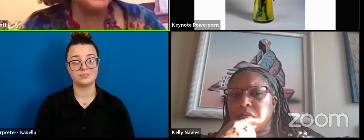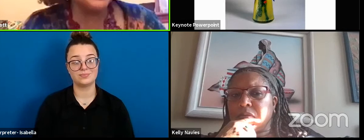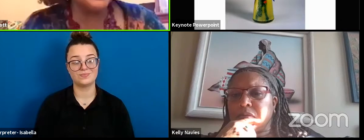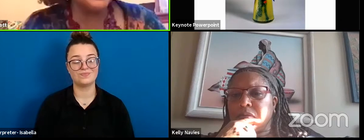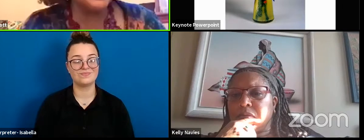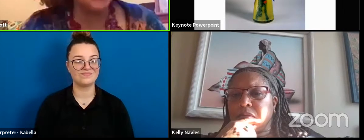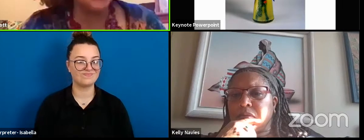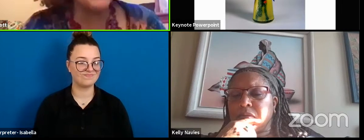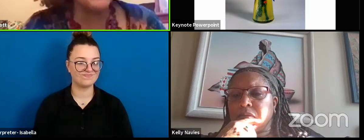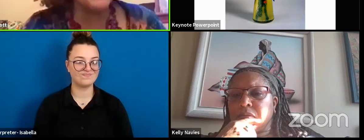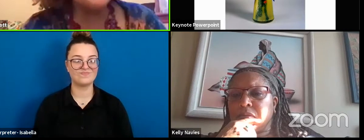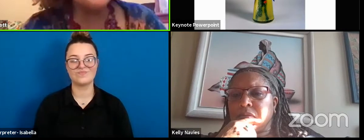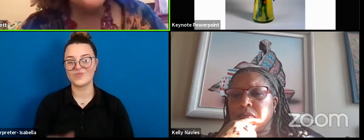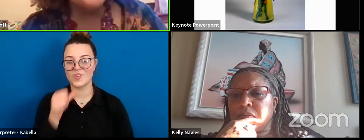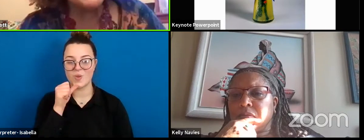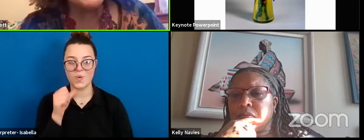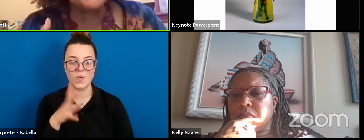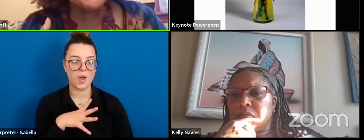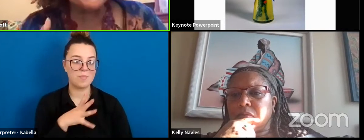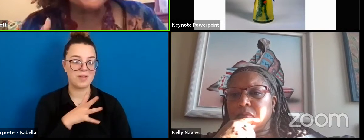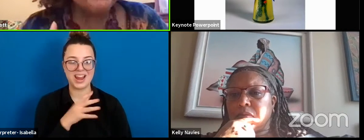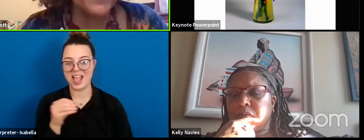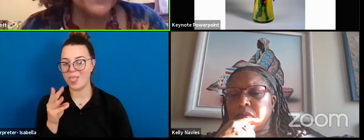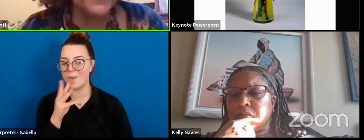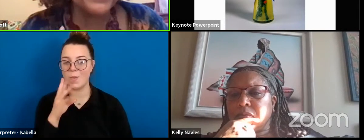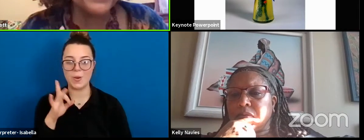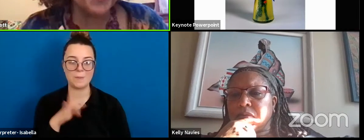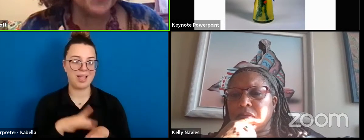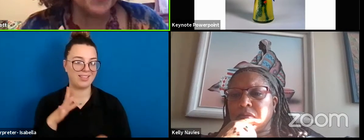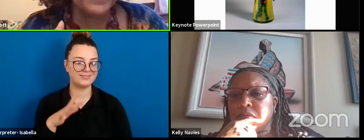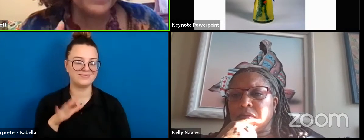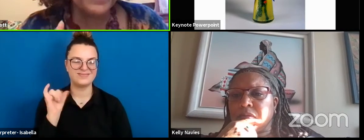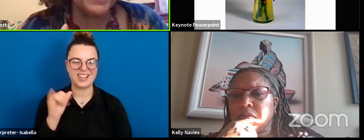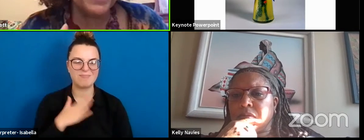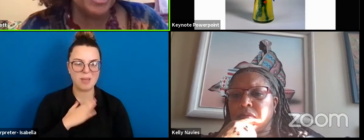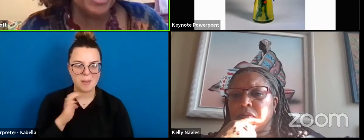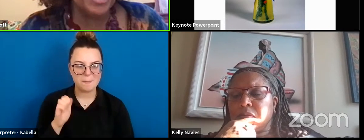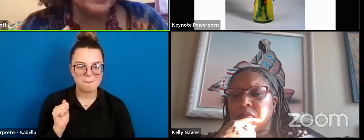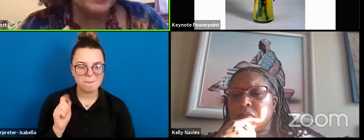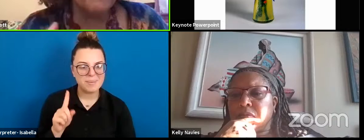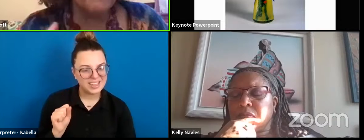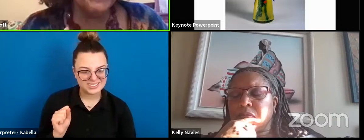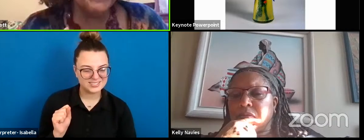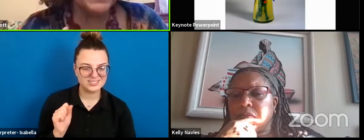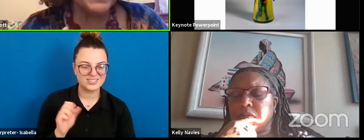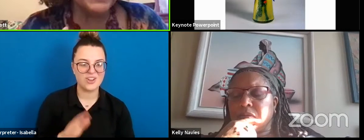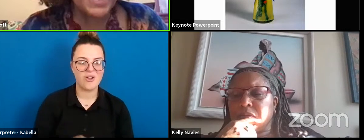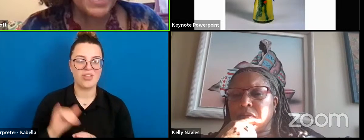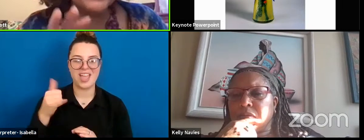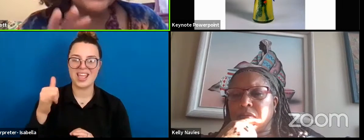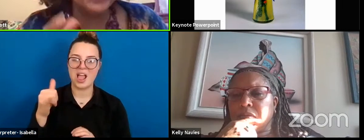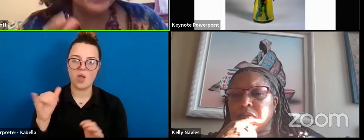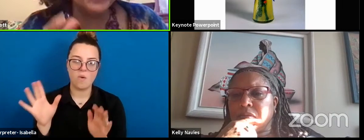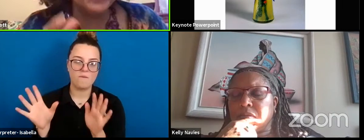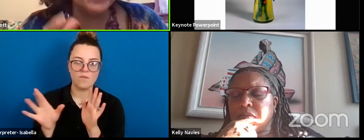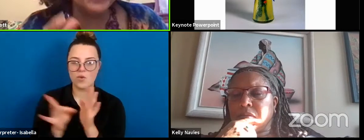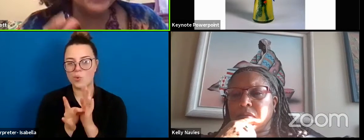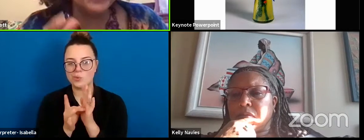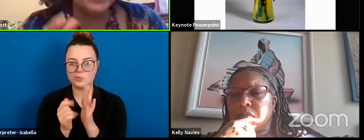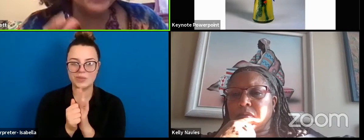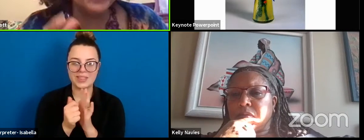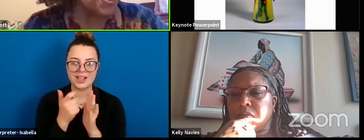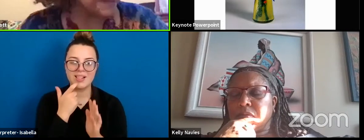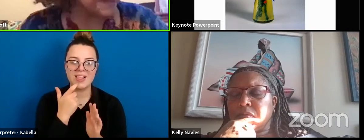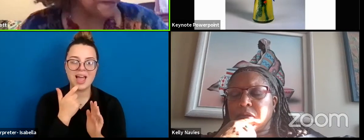Woman in a Watermelon. That's my beadwork on that yellow that's been fused to the glass and twisted around